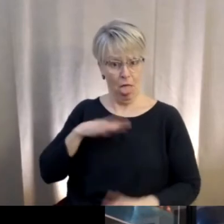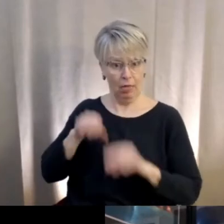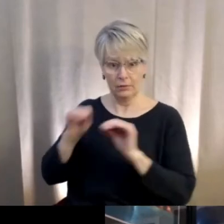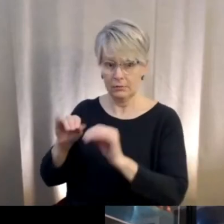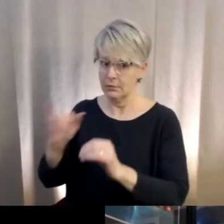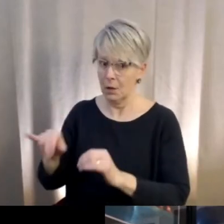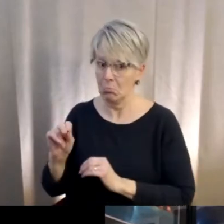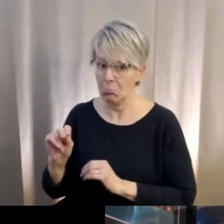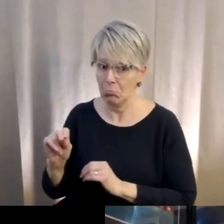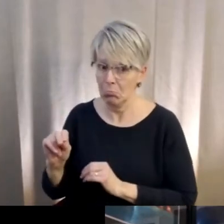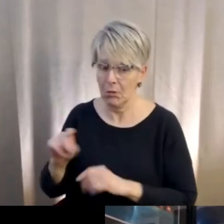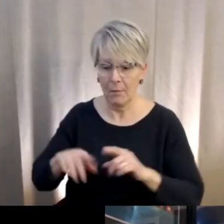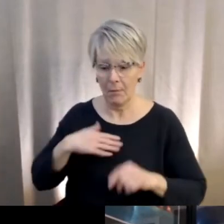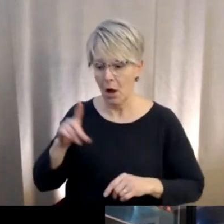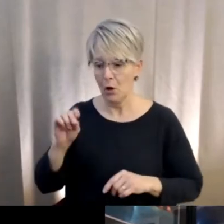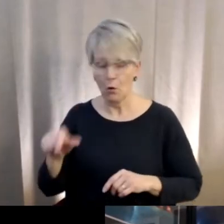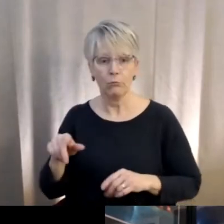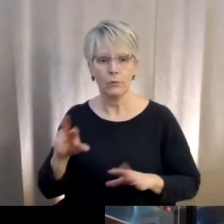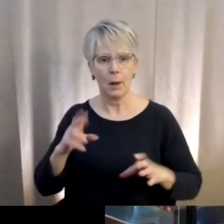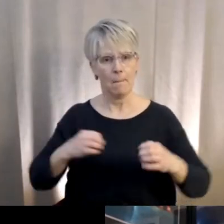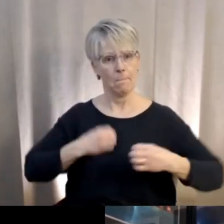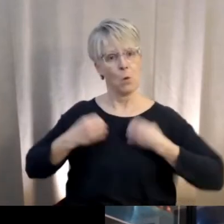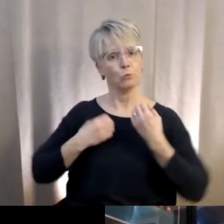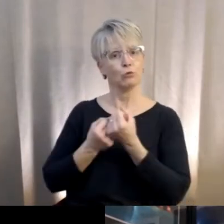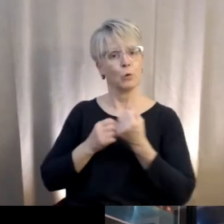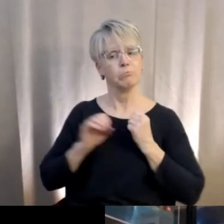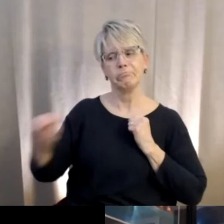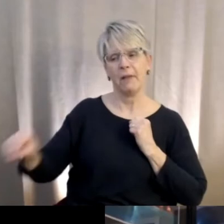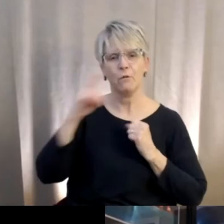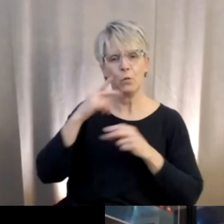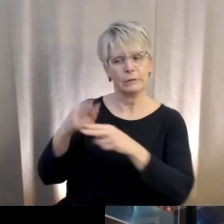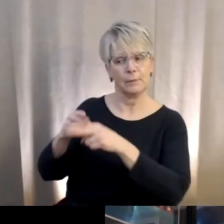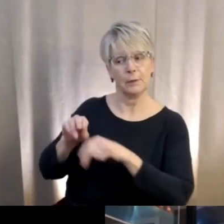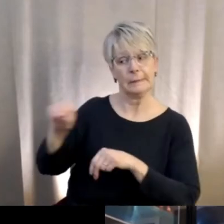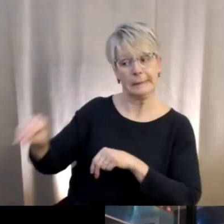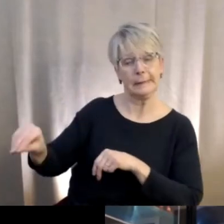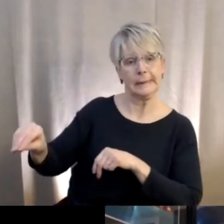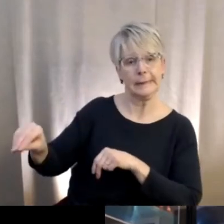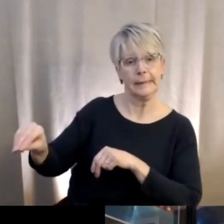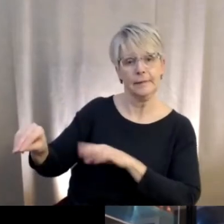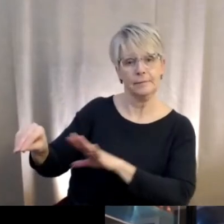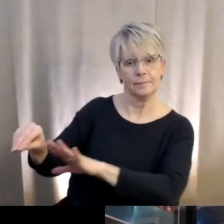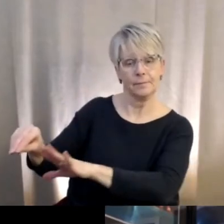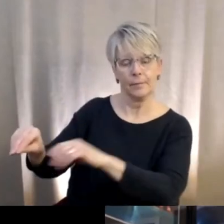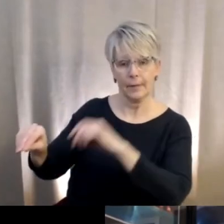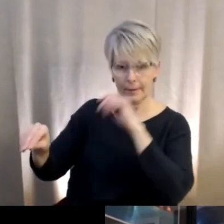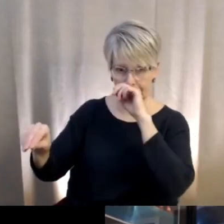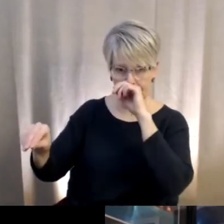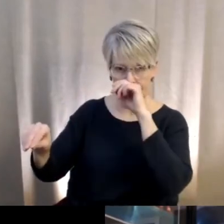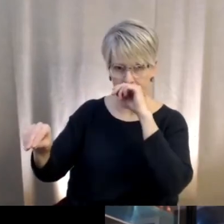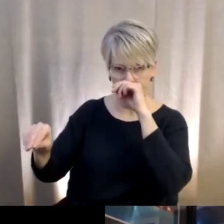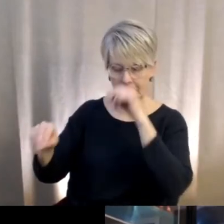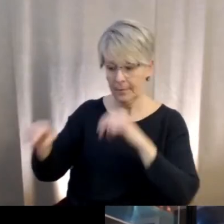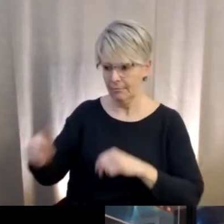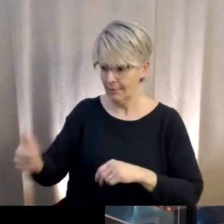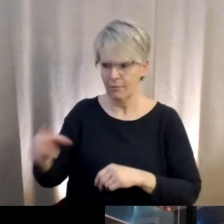But at that point, he was just kind of more emotional support, kind of spending some time. And, to, you know, for him to do